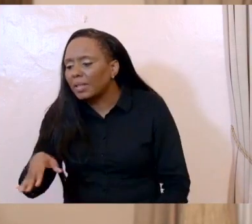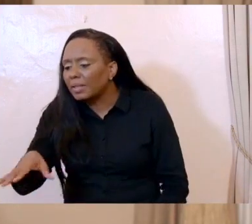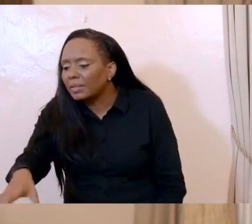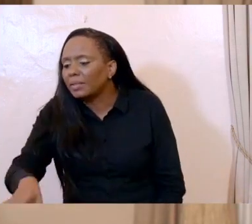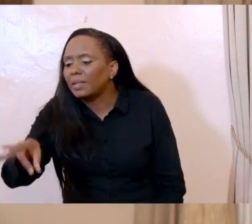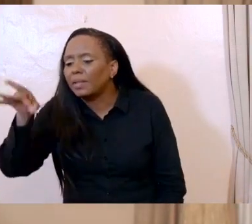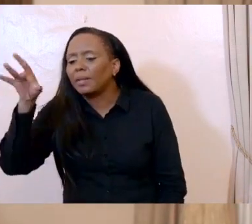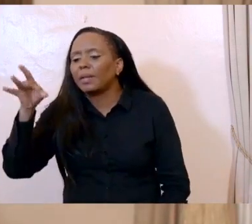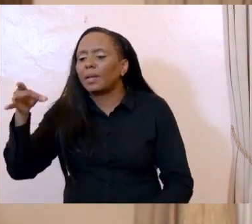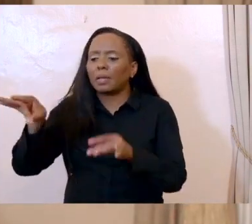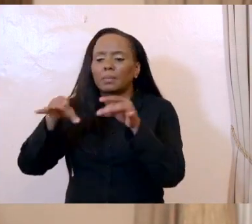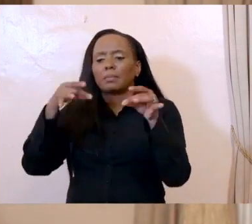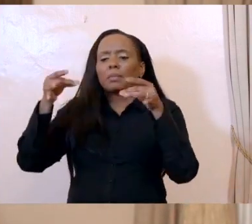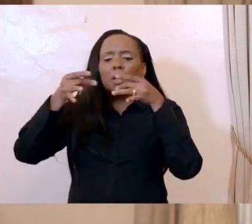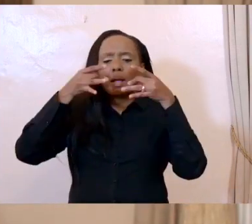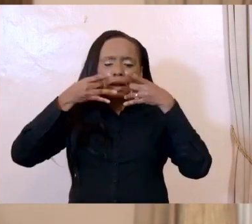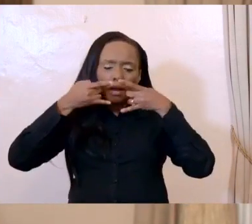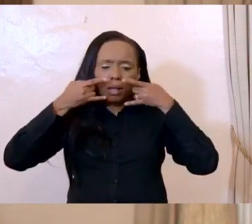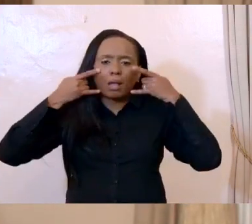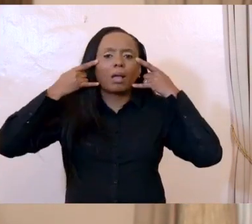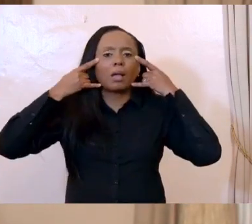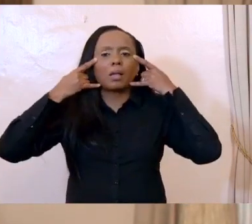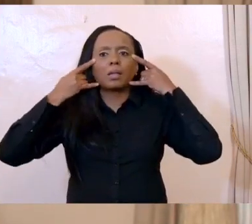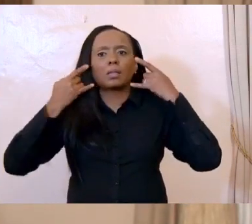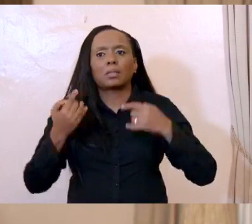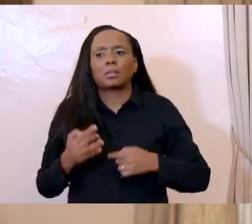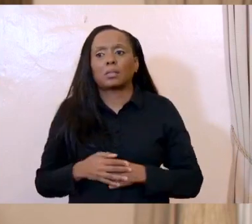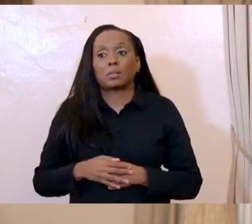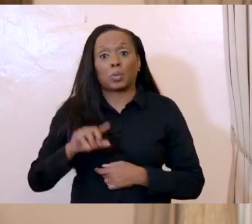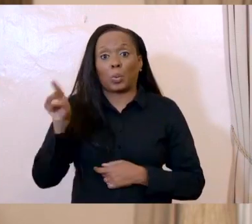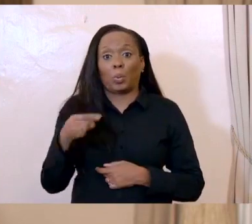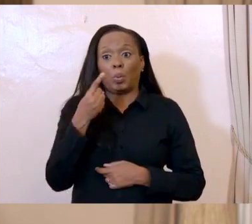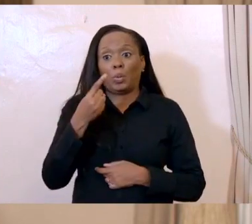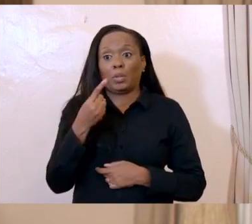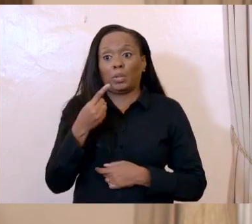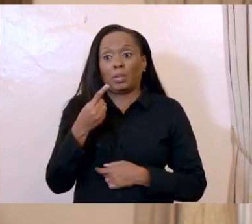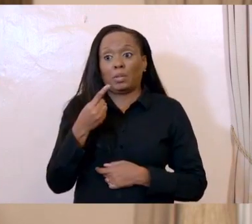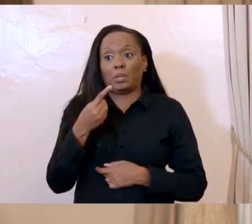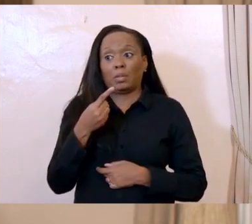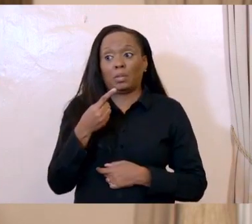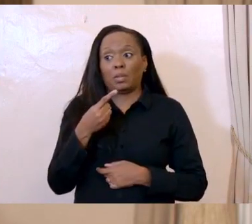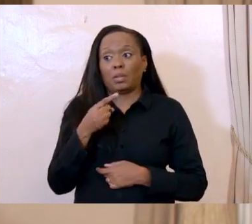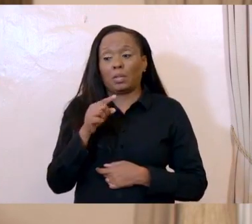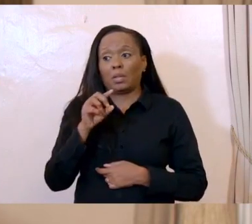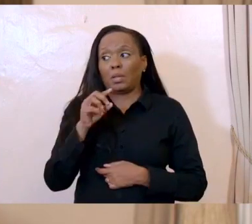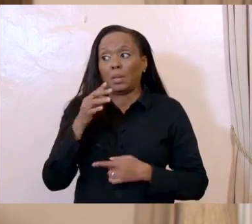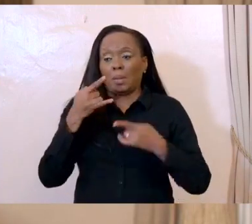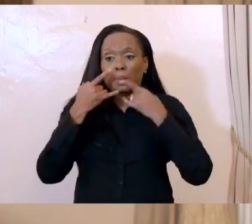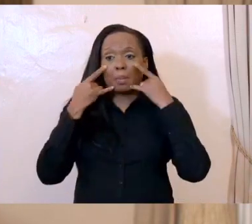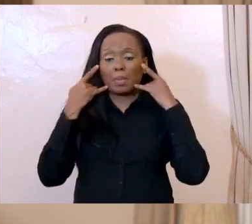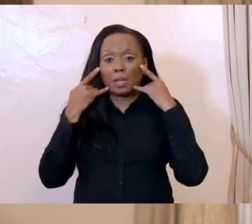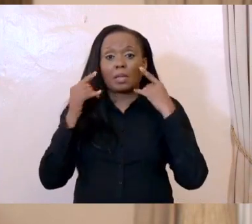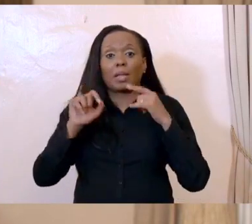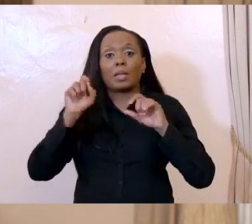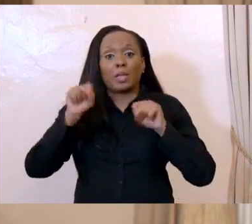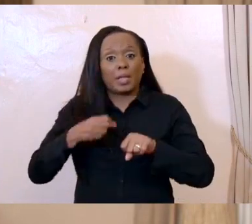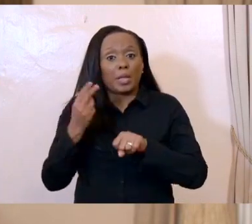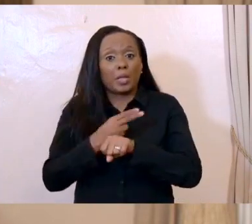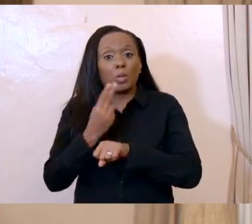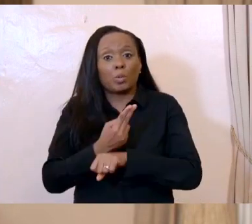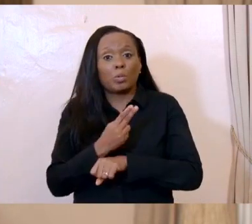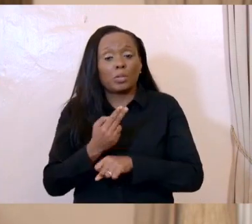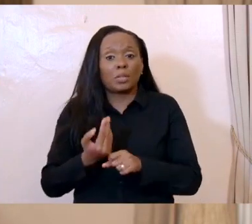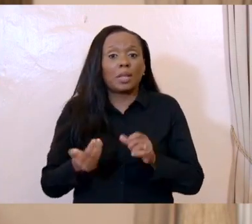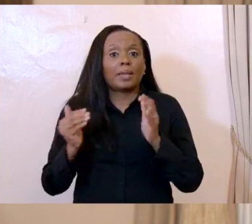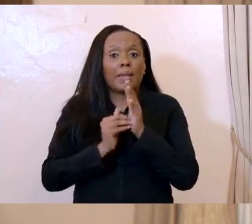disposable masks. Certainly the only masks that should be reused are the fabric masks or cloth masks, because